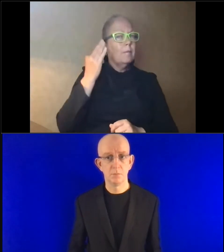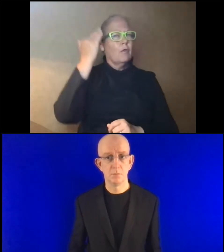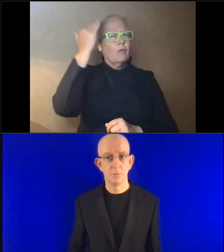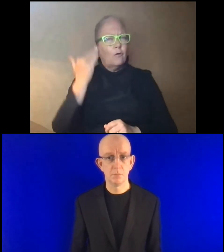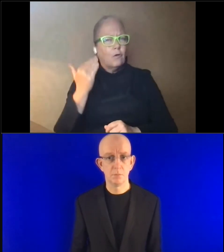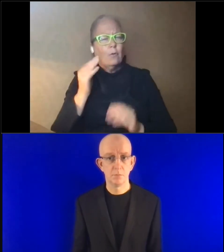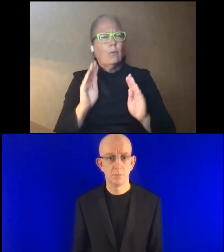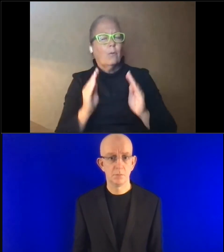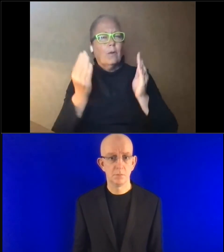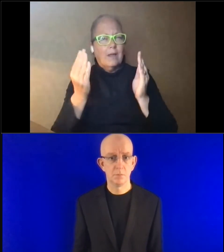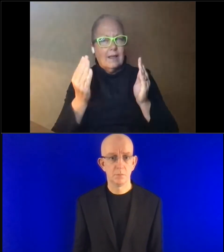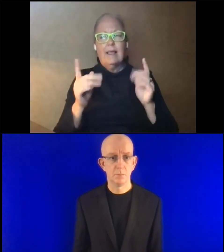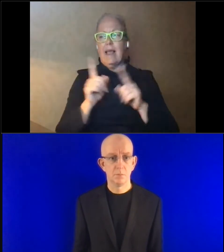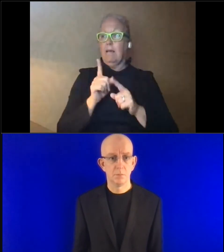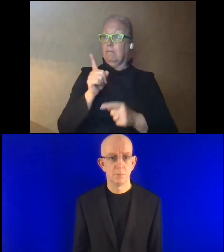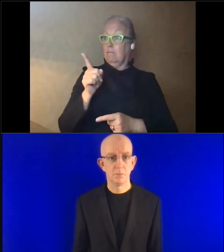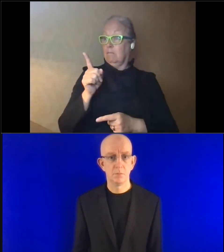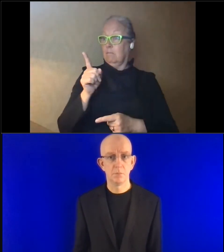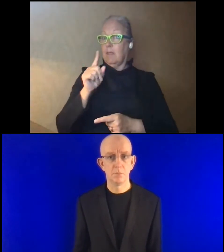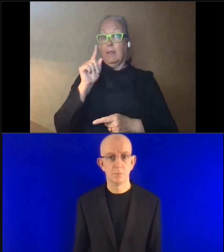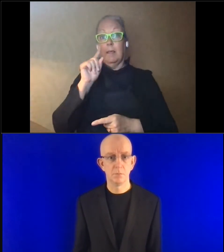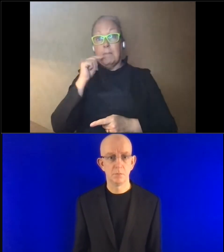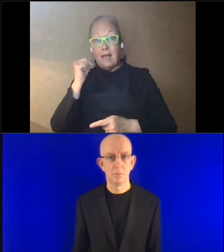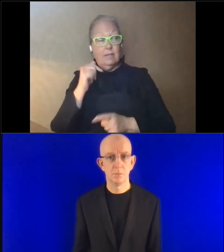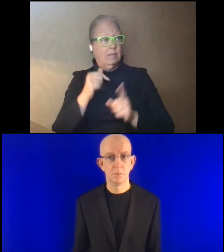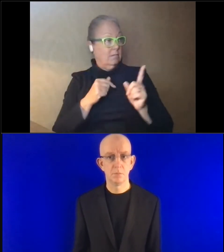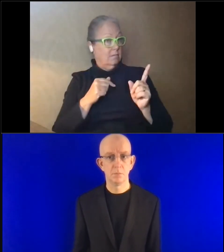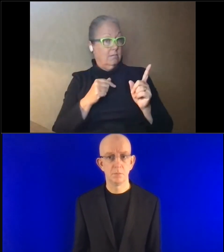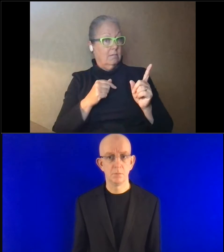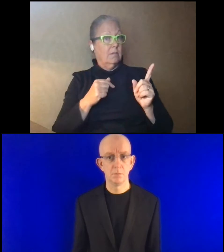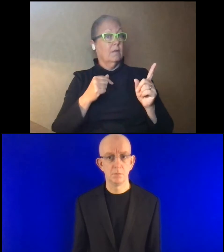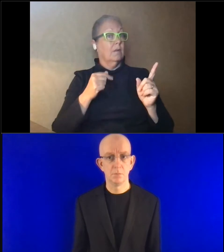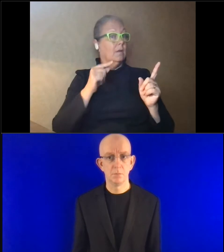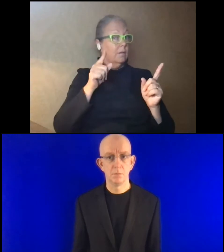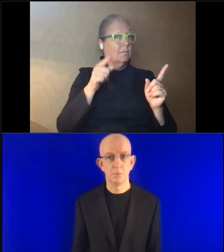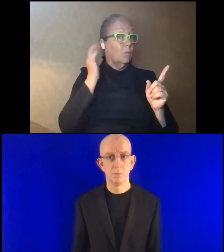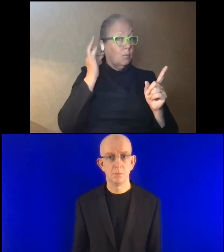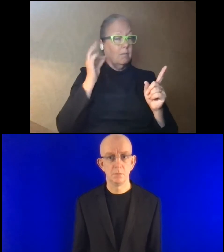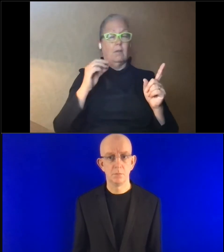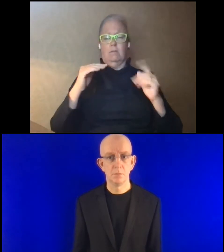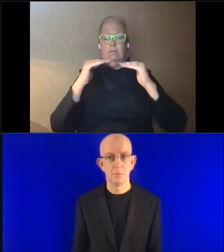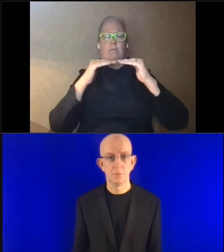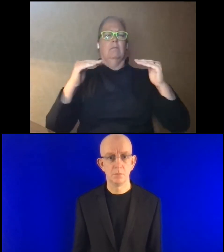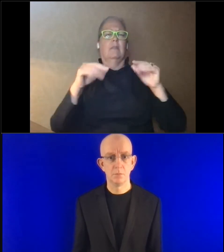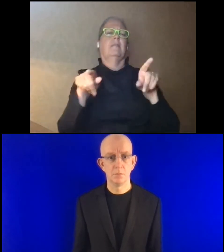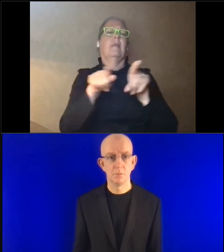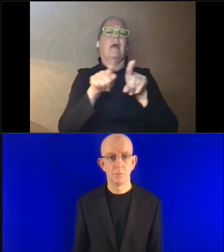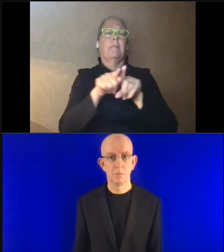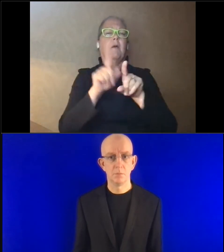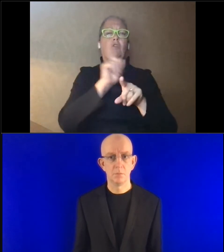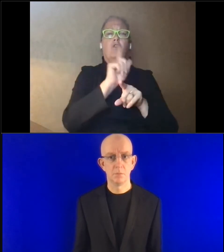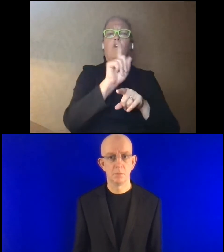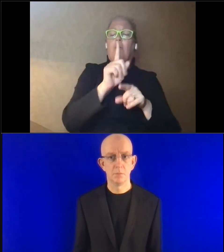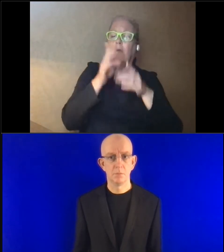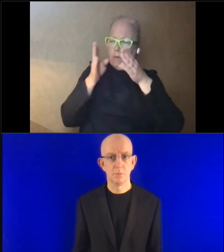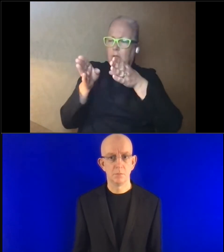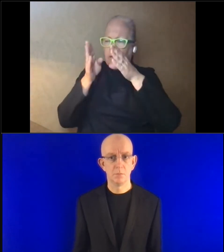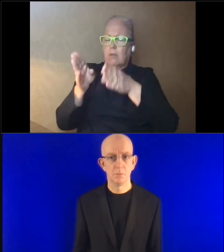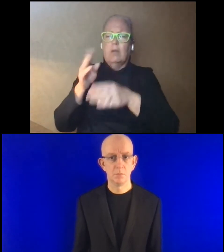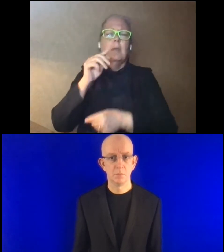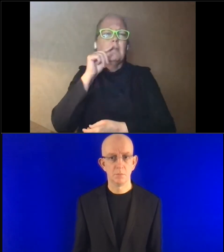as equal human beings and are able to prioritize their needs and interests. The kind